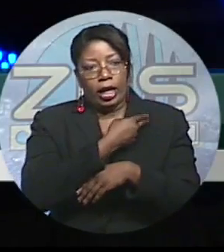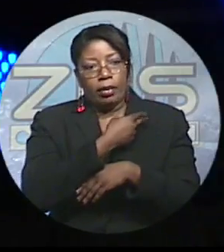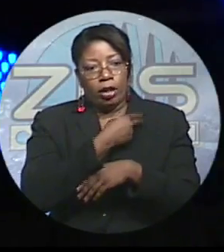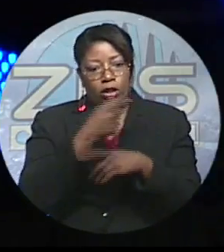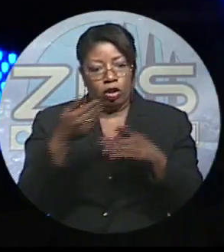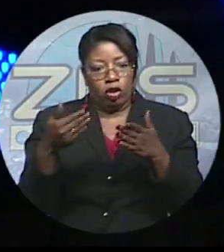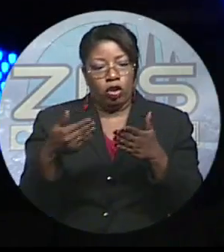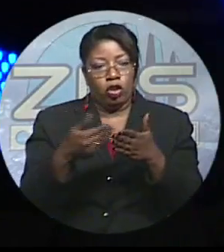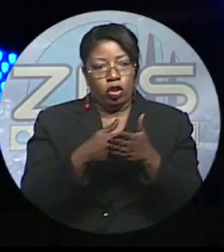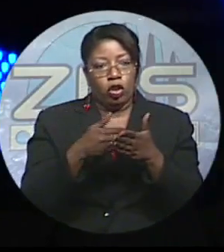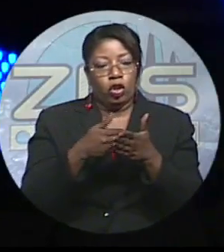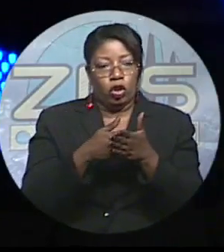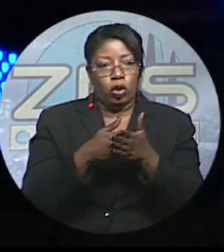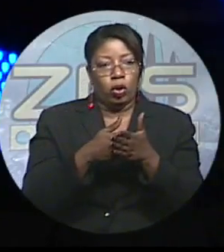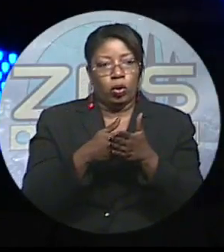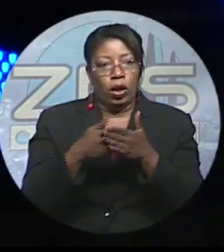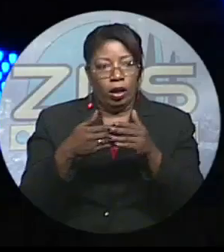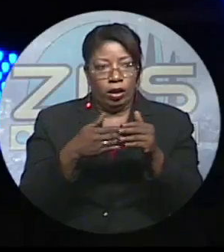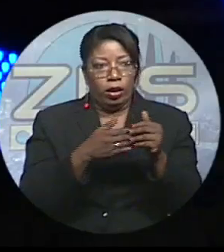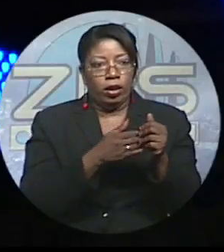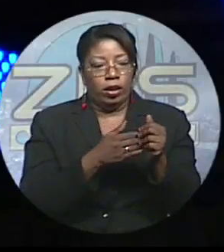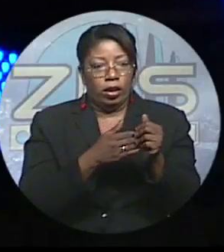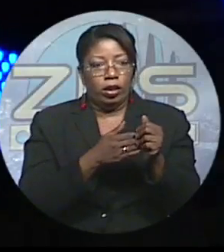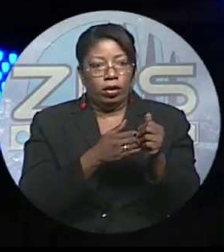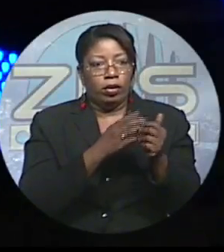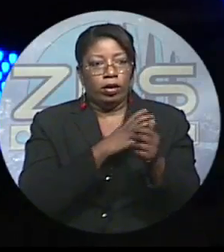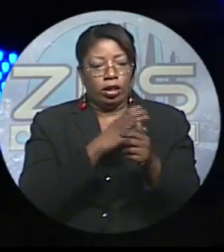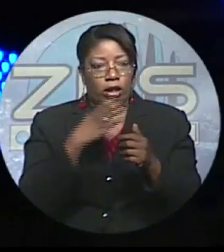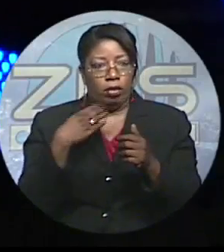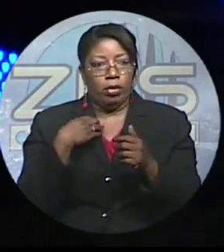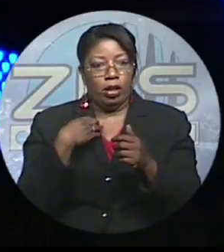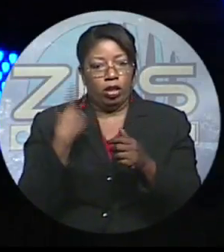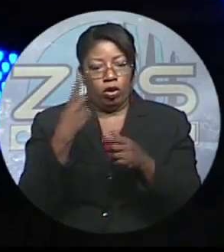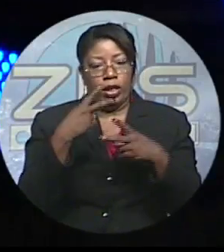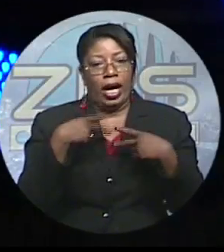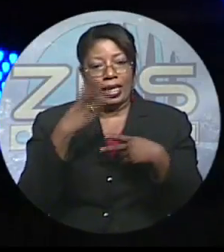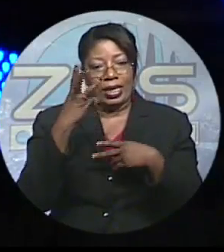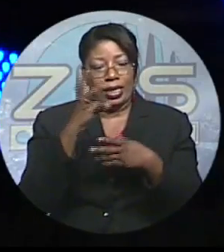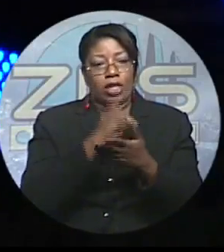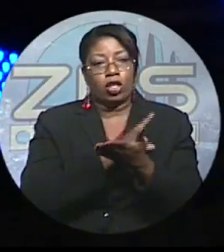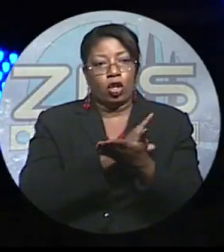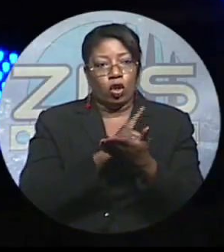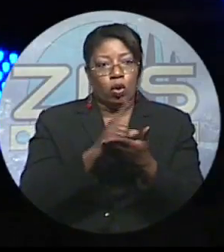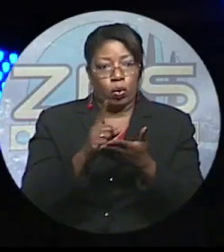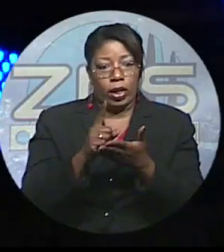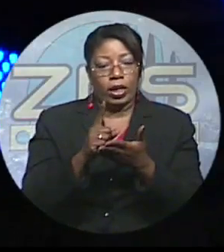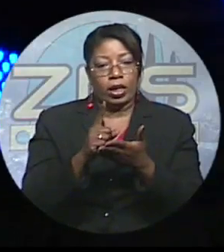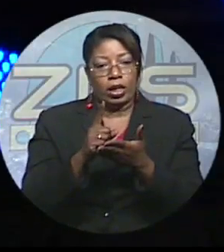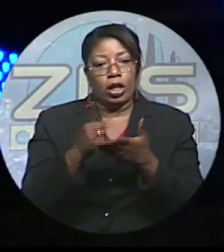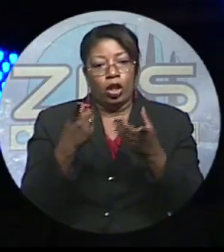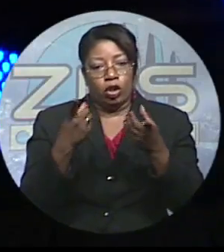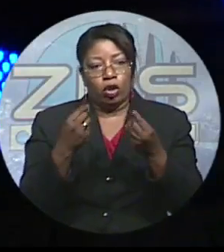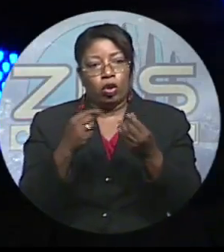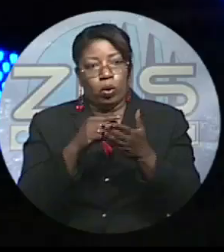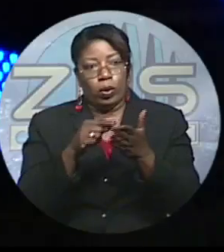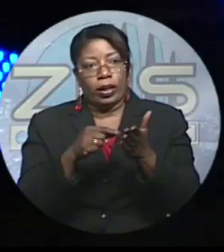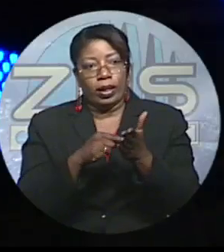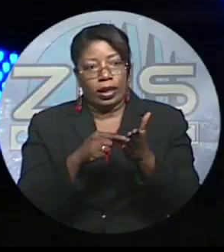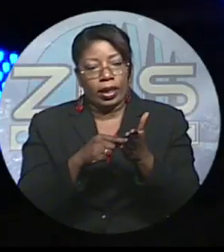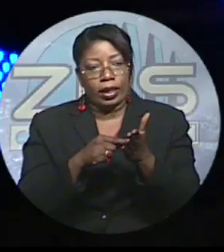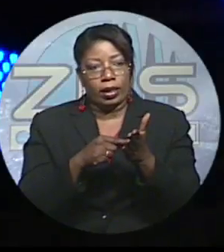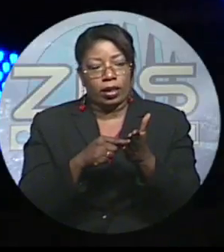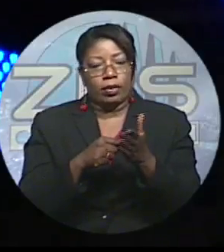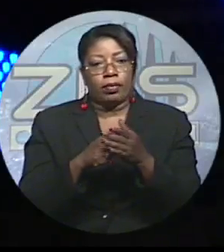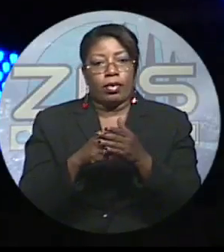Regatta Committee, even though he only had 6 weeks, as he said, such a short time, but despite that,